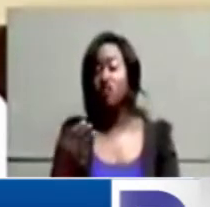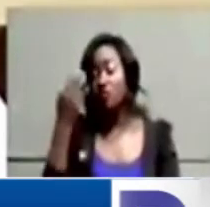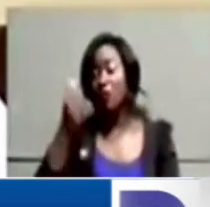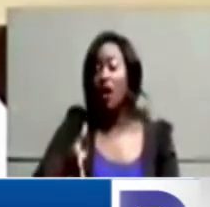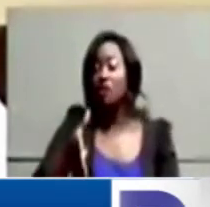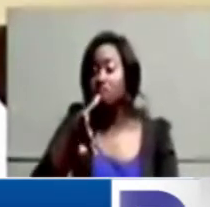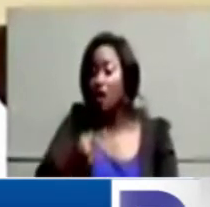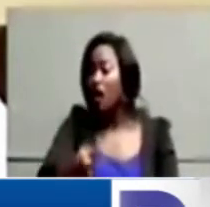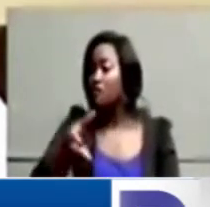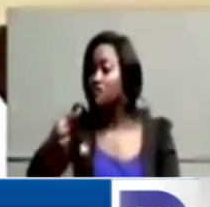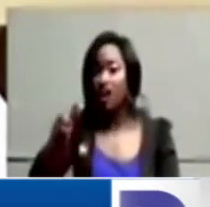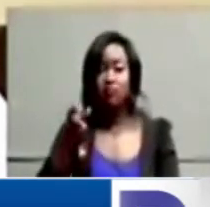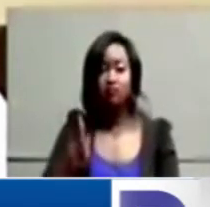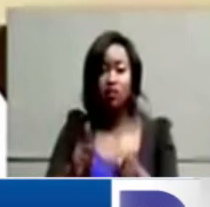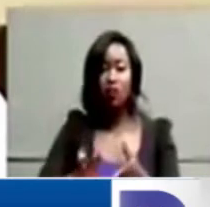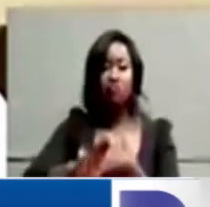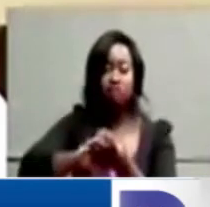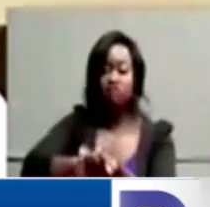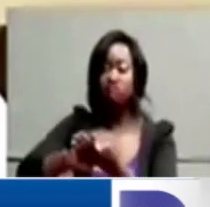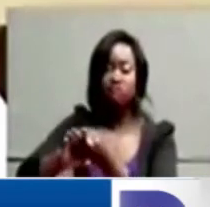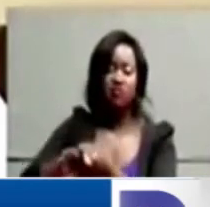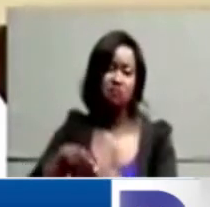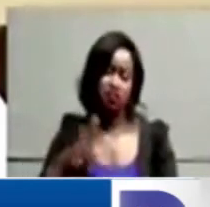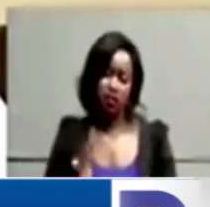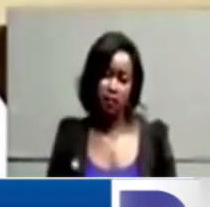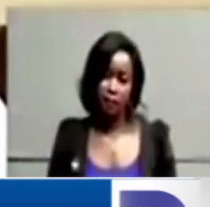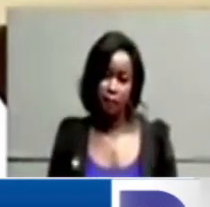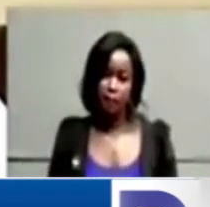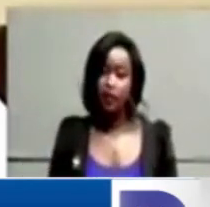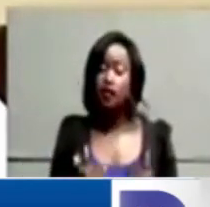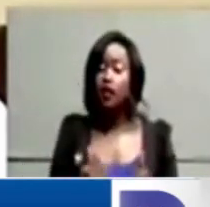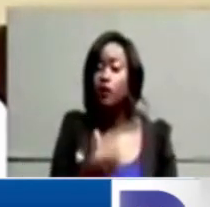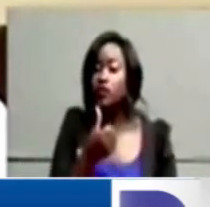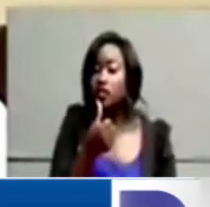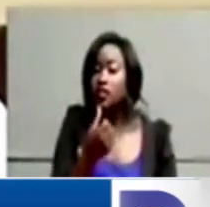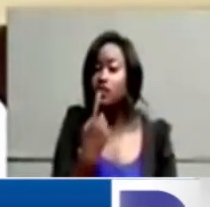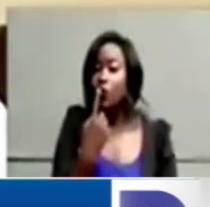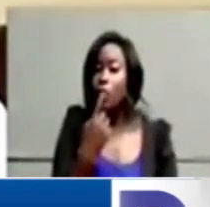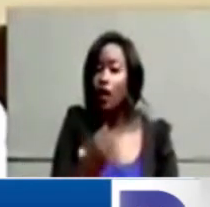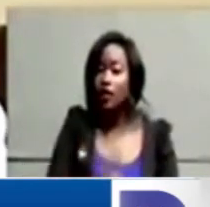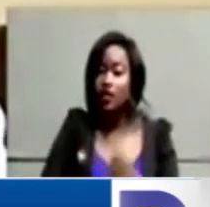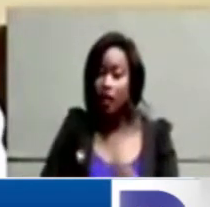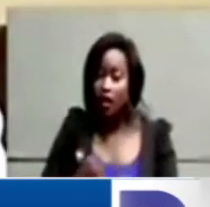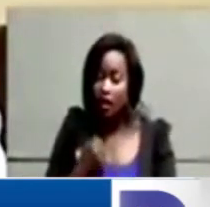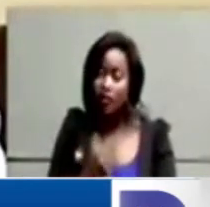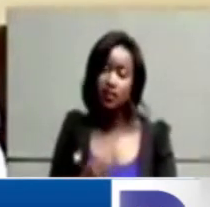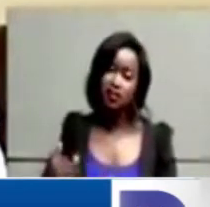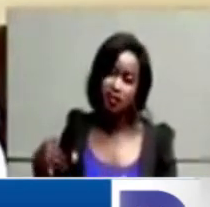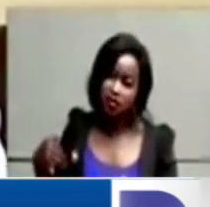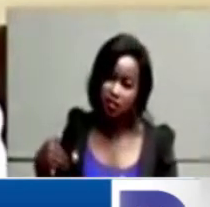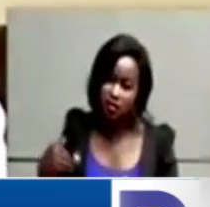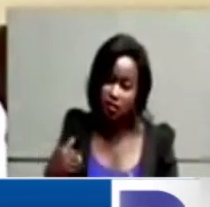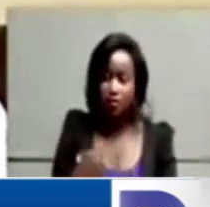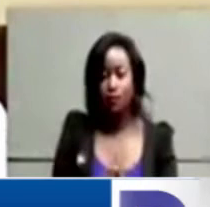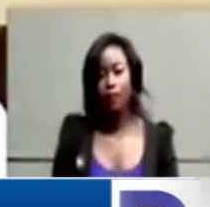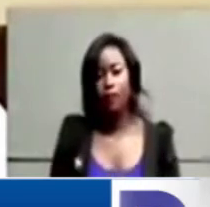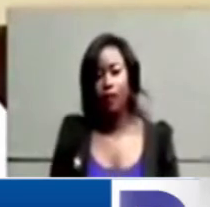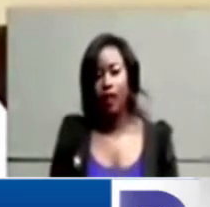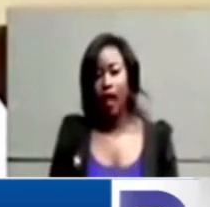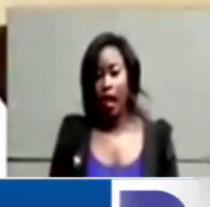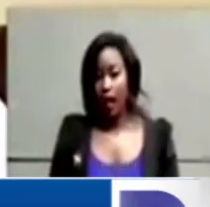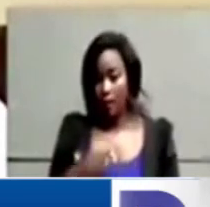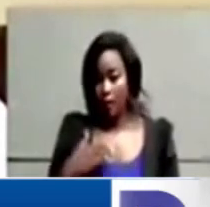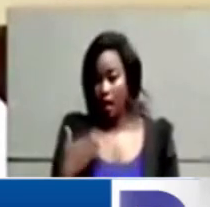the debate ebya transport bina tugenda kumya natubyogera kanzireyo ku state house twongera okuliza special president bina tugenda kumya natujja mu